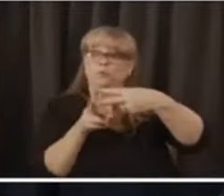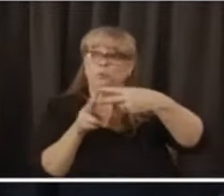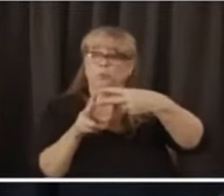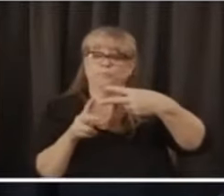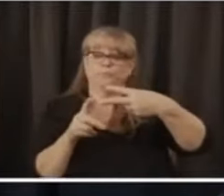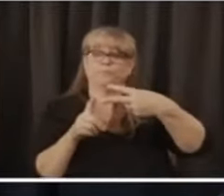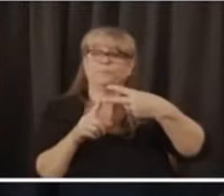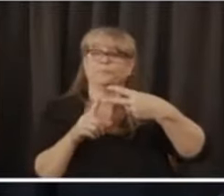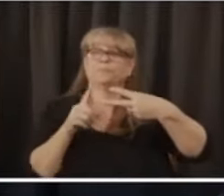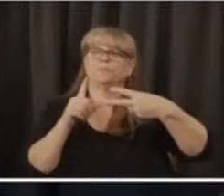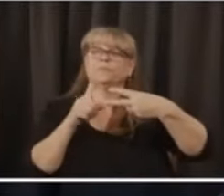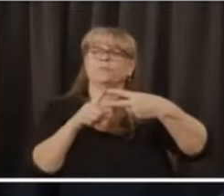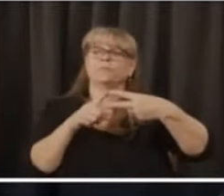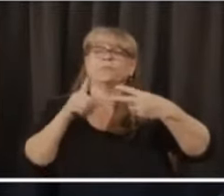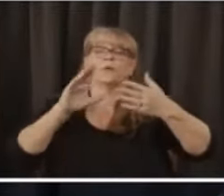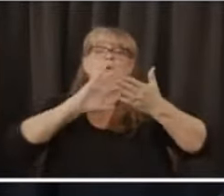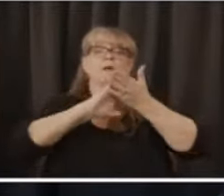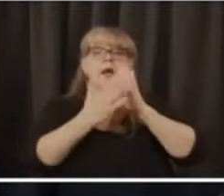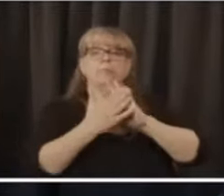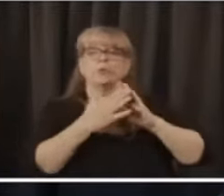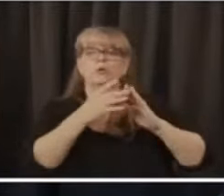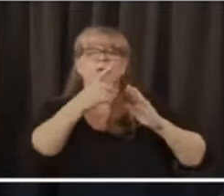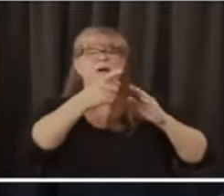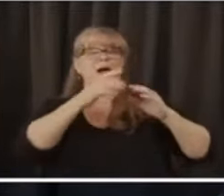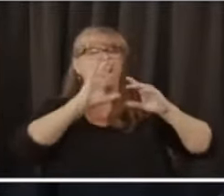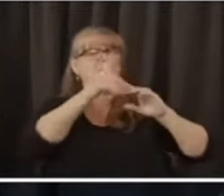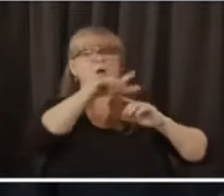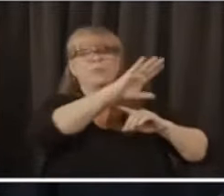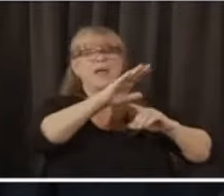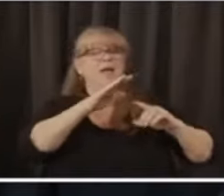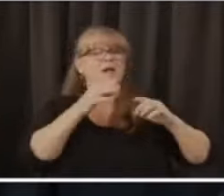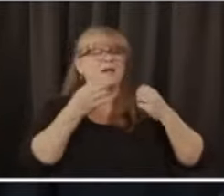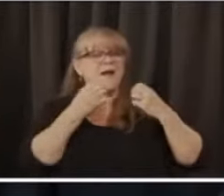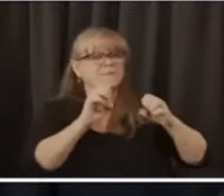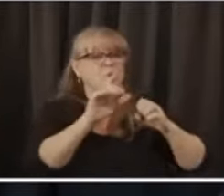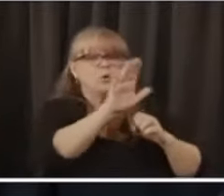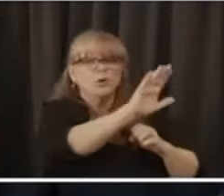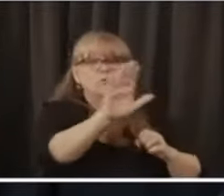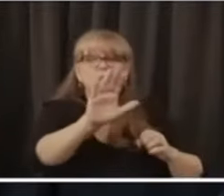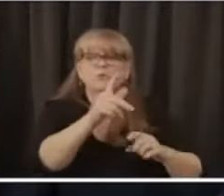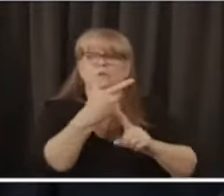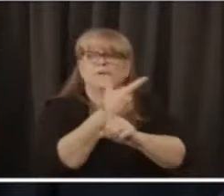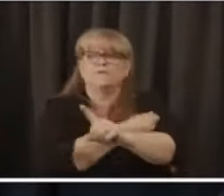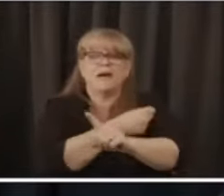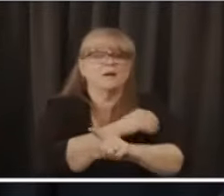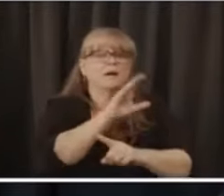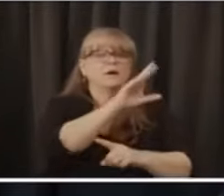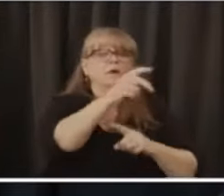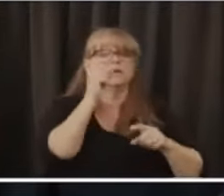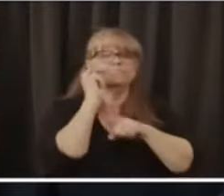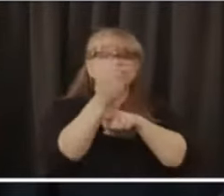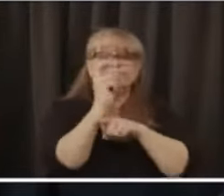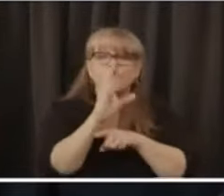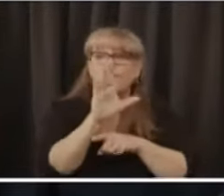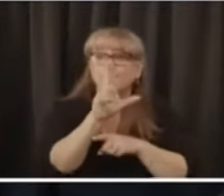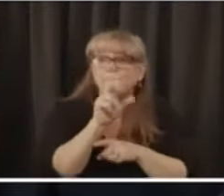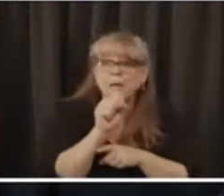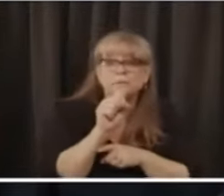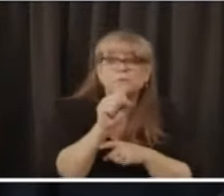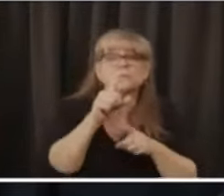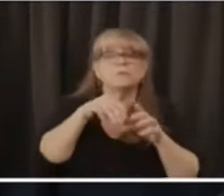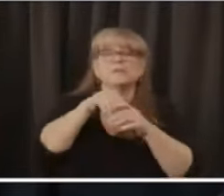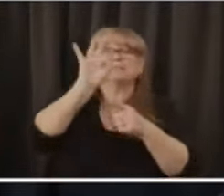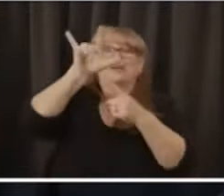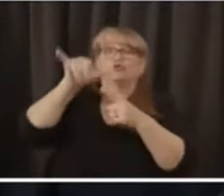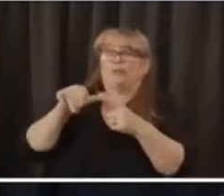community efforts. How have efforts like the vaccine buses impacted the vaccine lag that we're seeing in rural areas of the state?